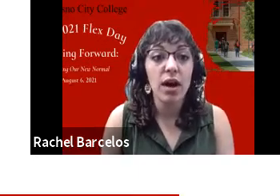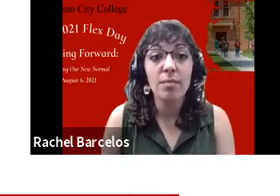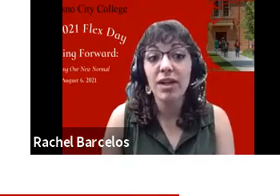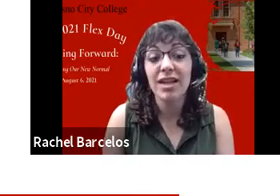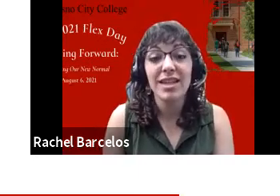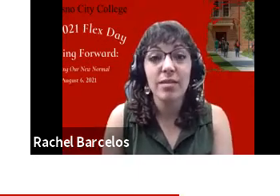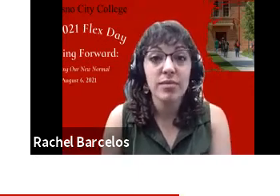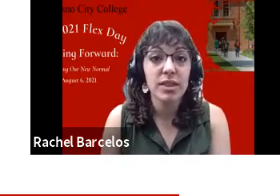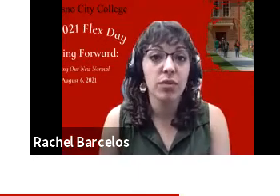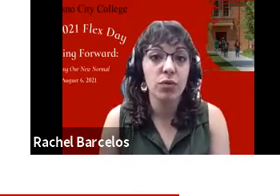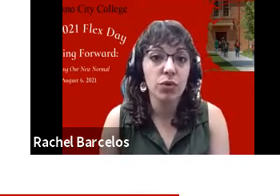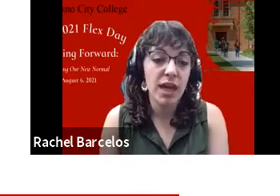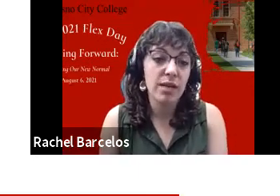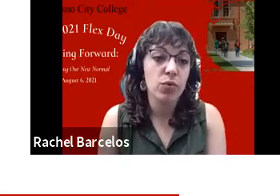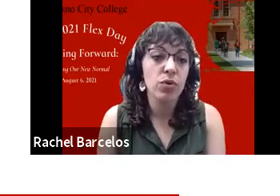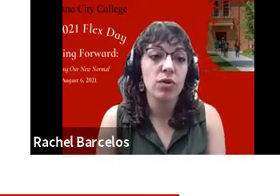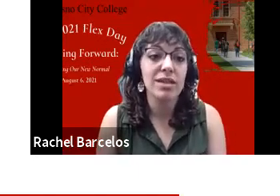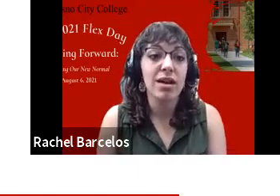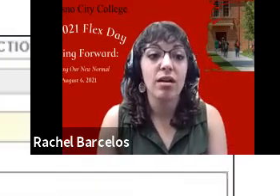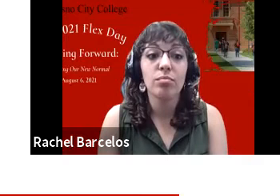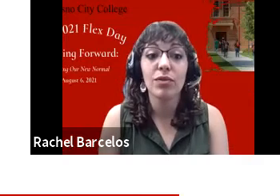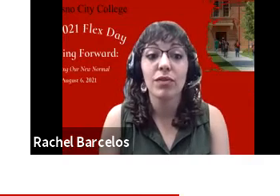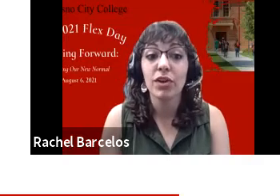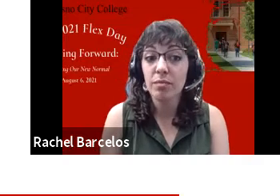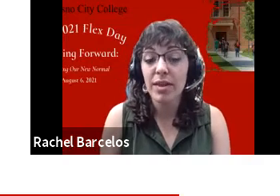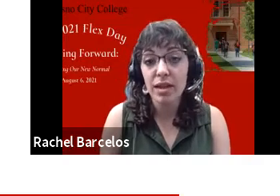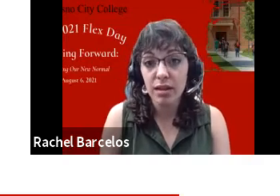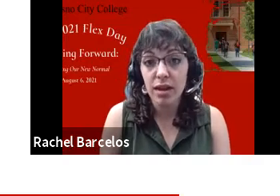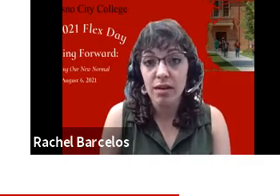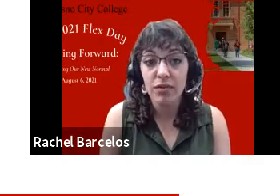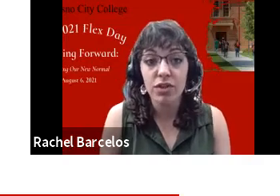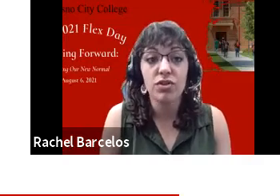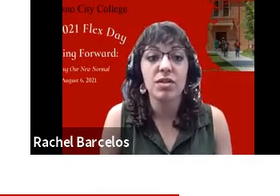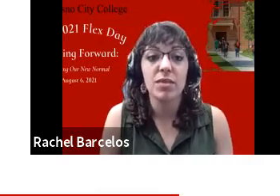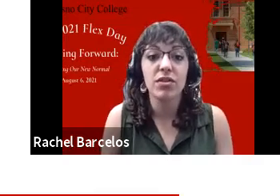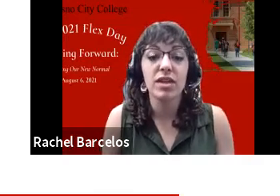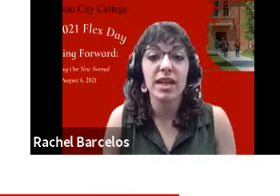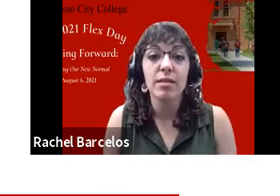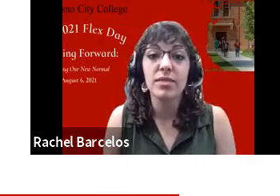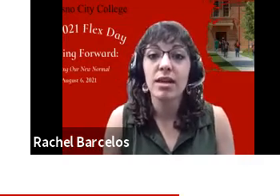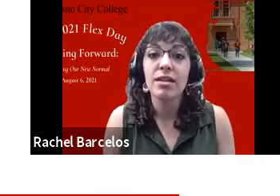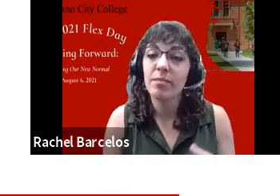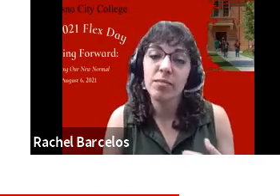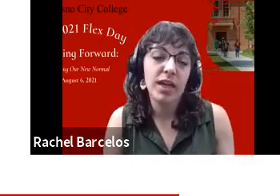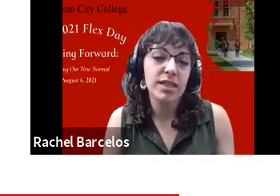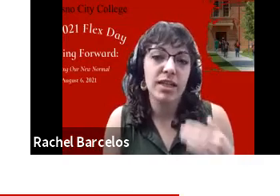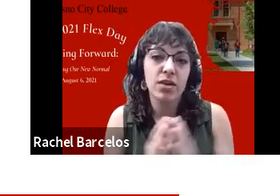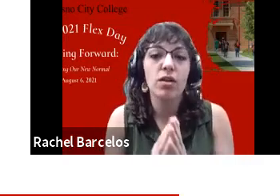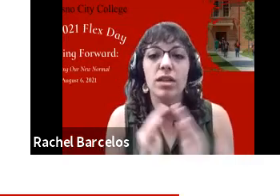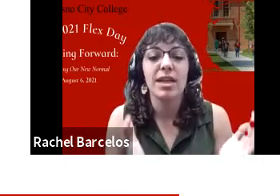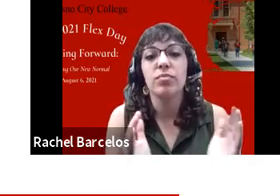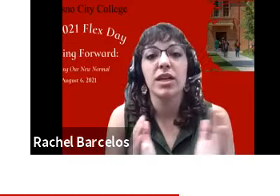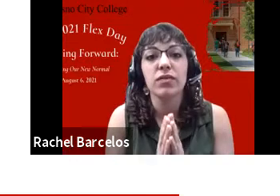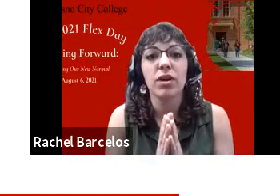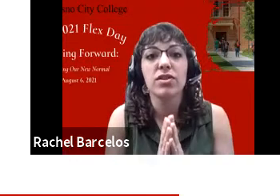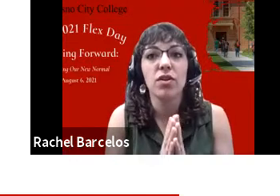So uploading exams through the AIM portal is our preferred method for you to submit your exams, simply because then it's all in